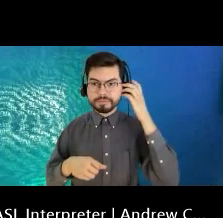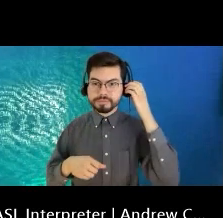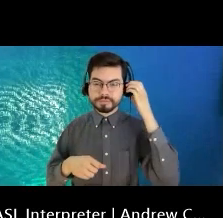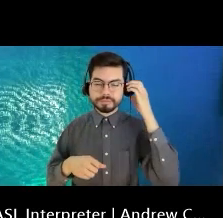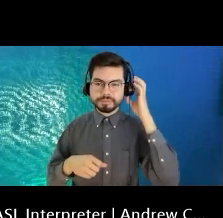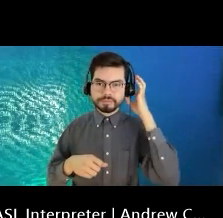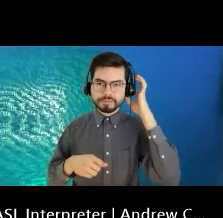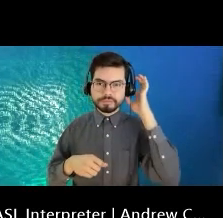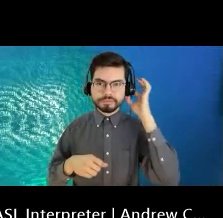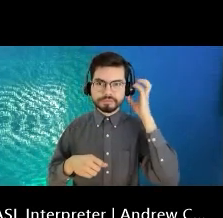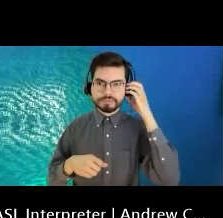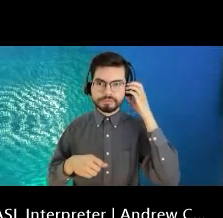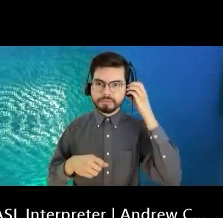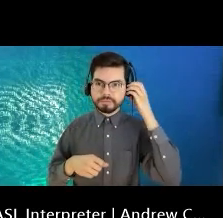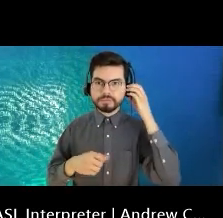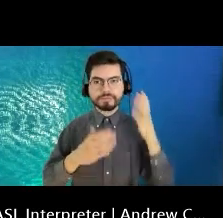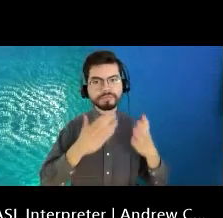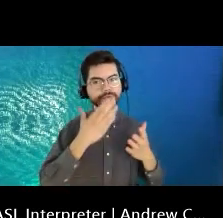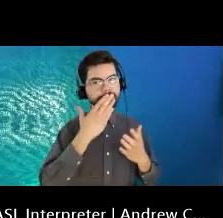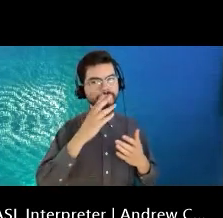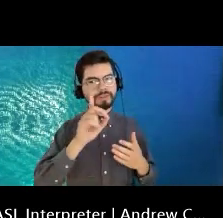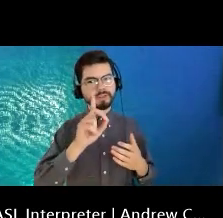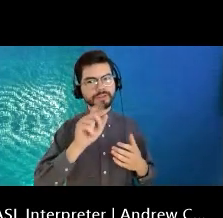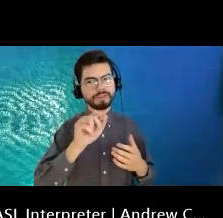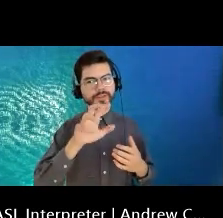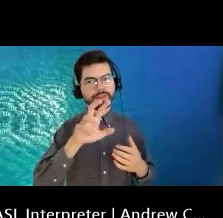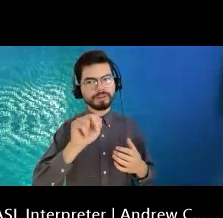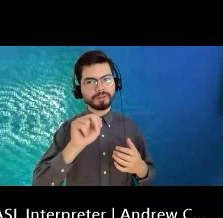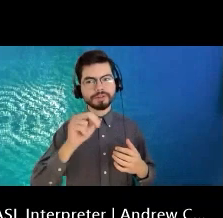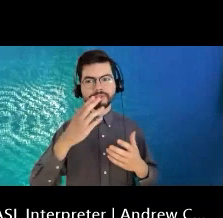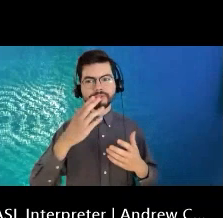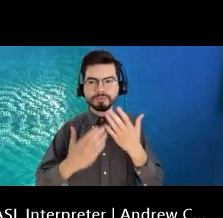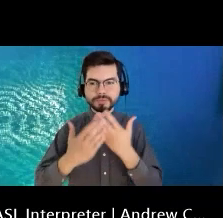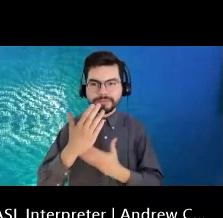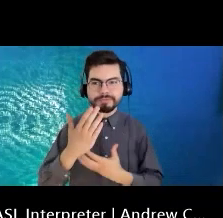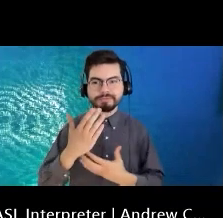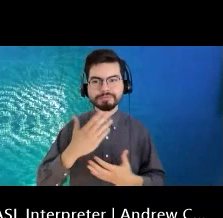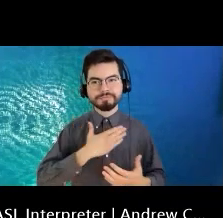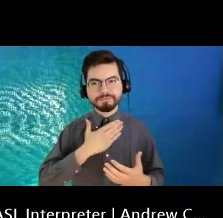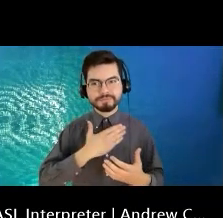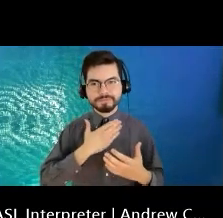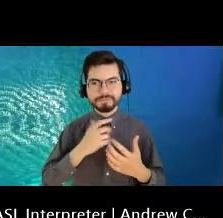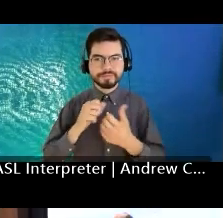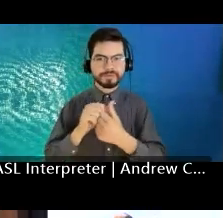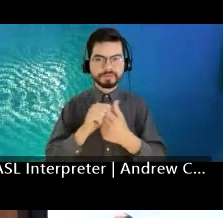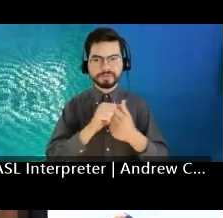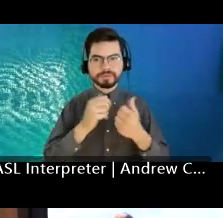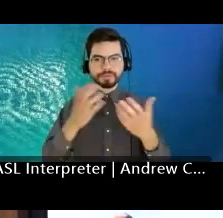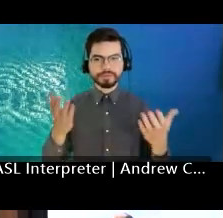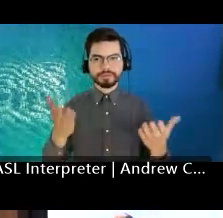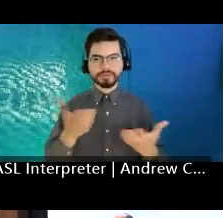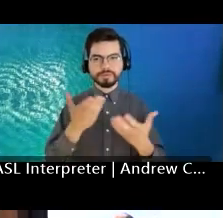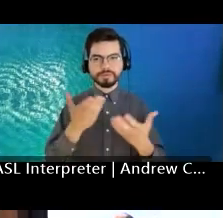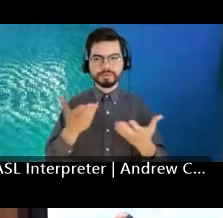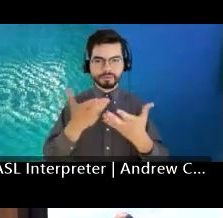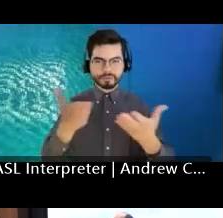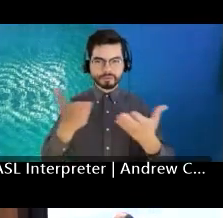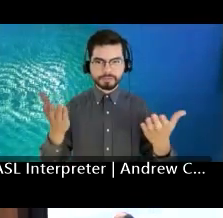Thanks, Dawn, and good morning, everybody. It's a pleasure to be here with all of you. It's a great opportunity we have